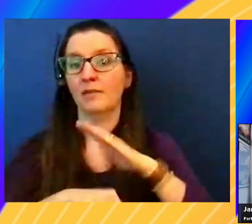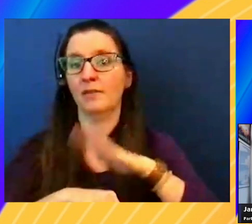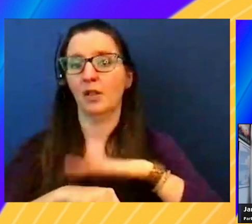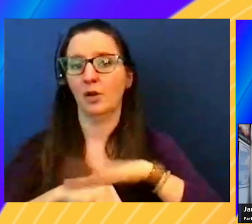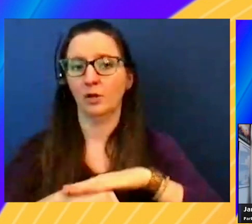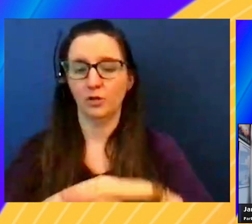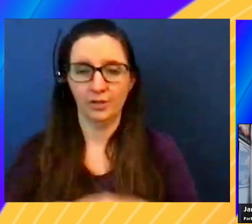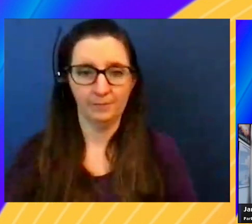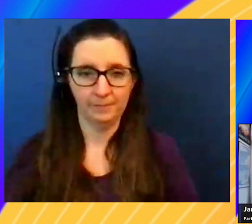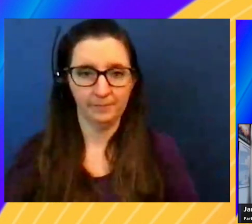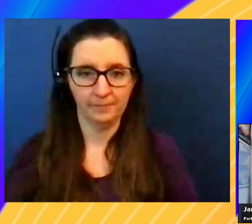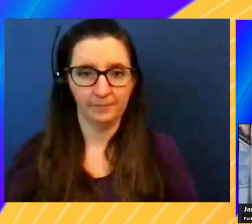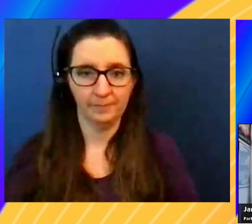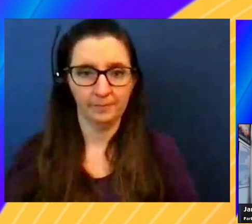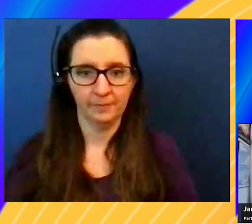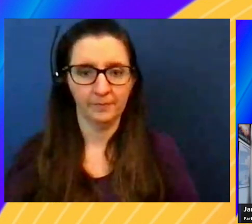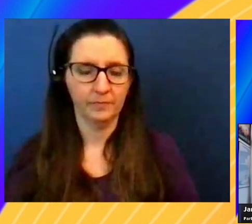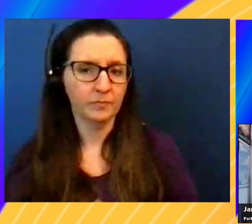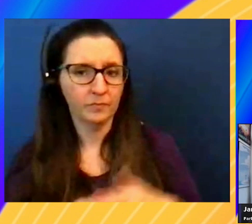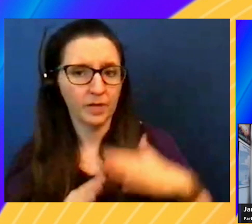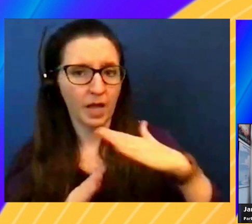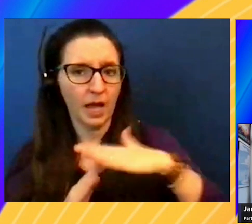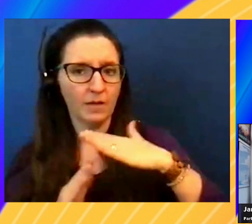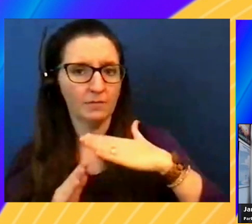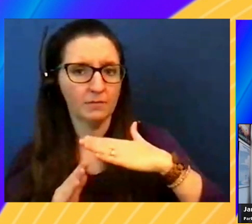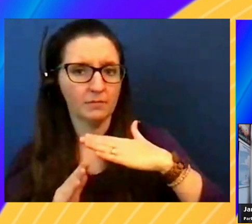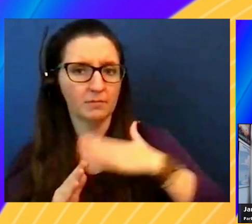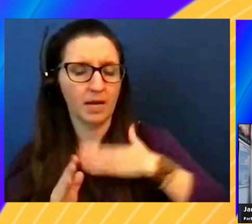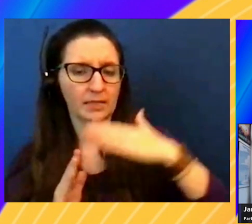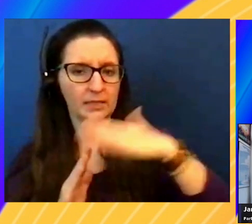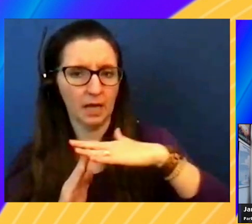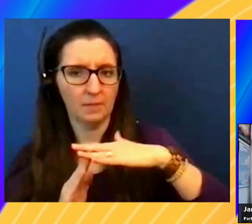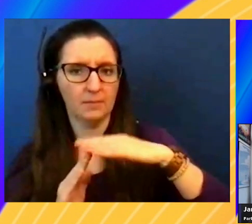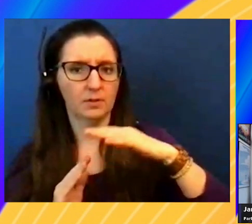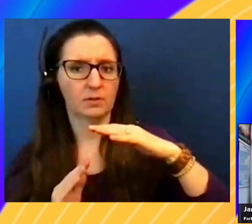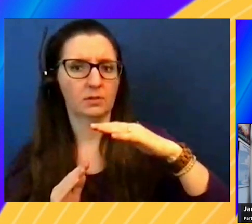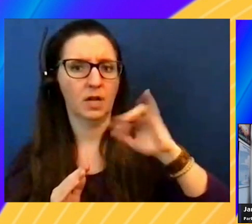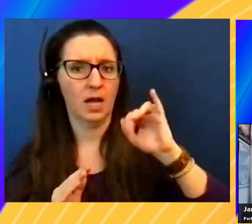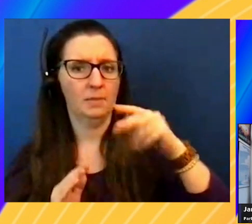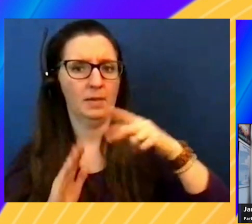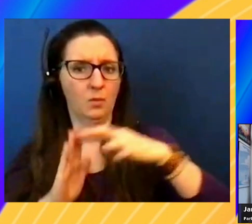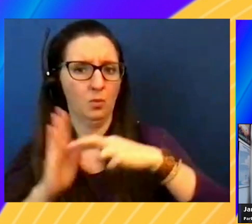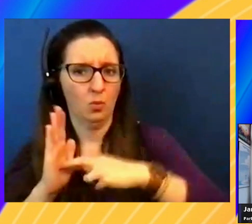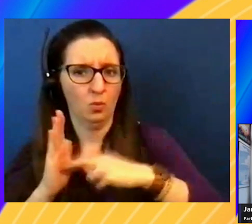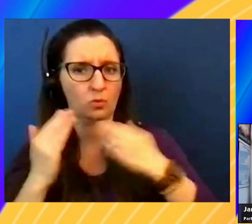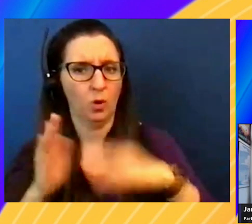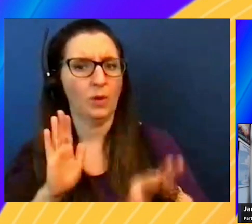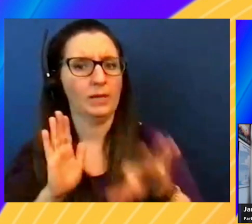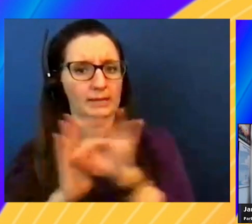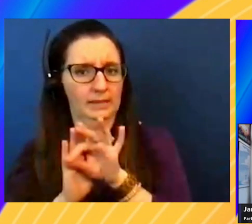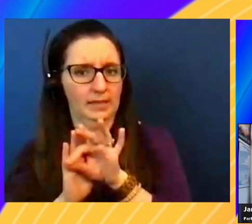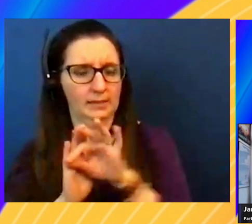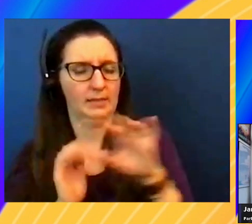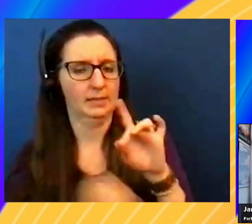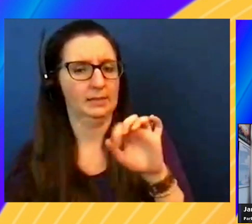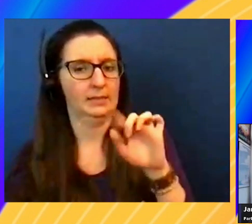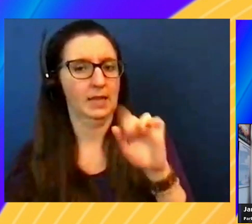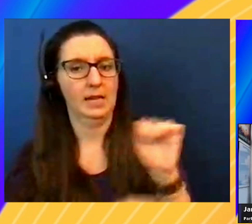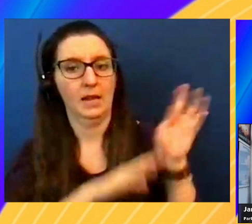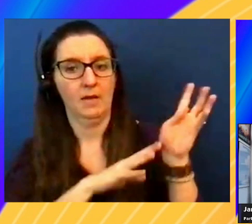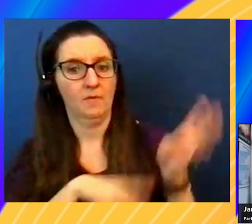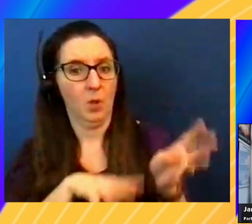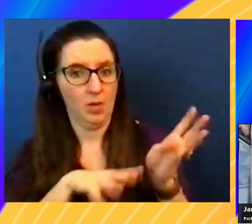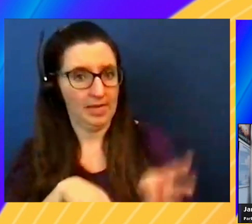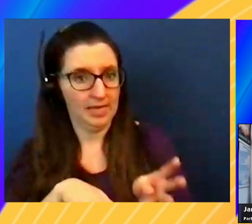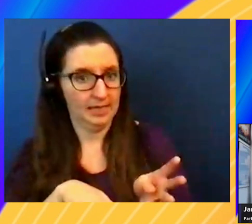top IP rule. So I'm going to go ahead and select my rule. You'll see the data flowing in, and I want to